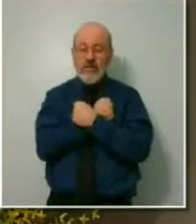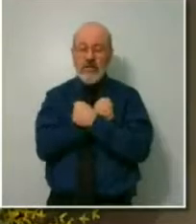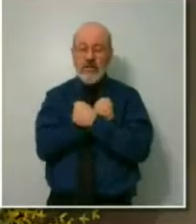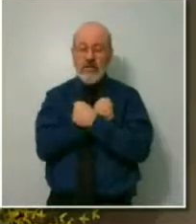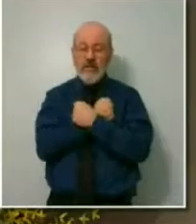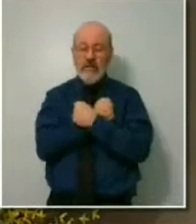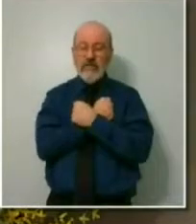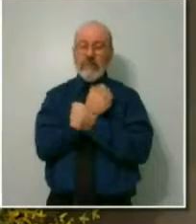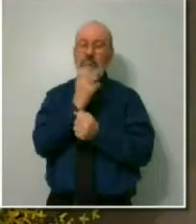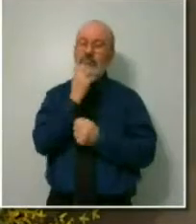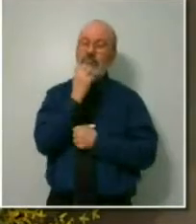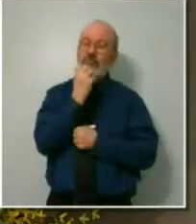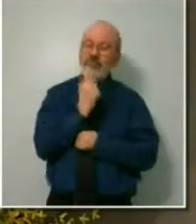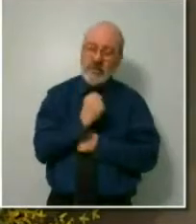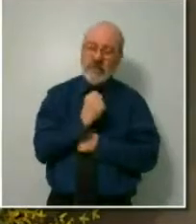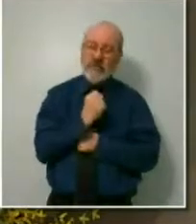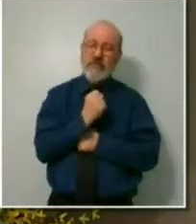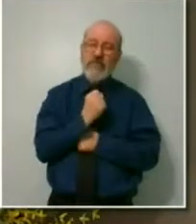treasures.